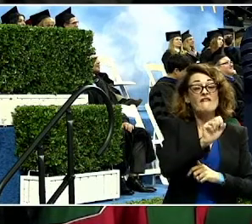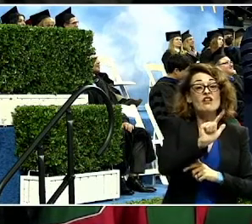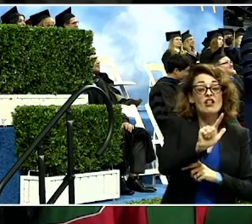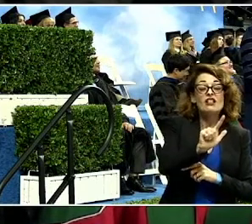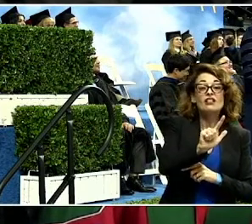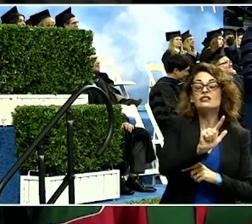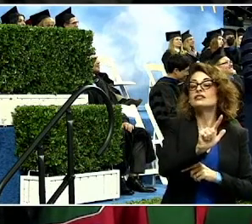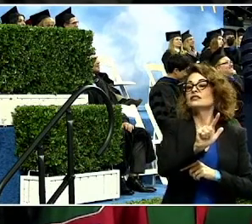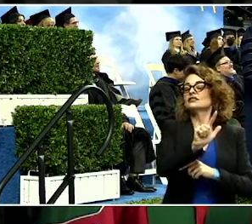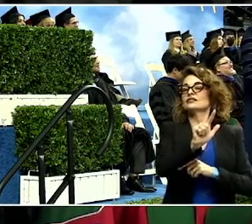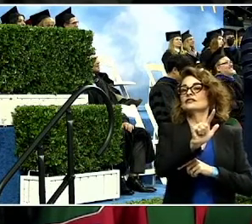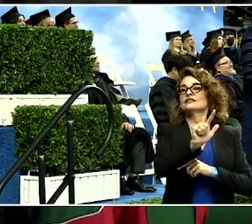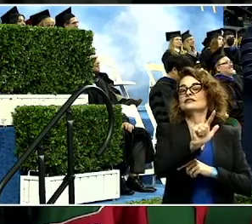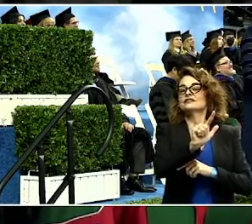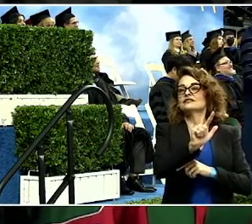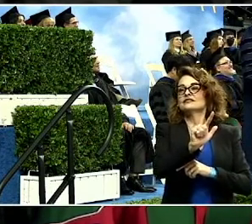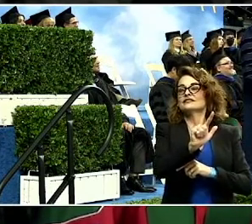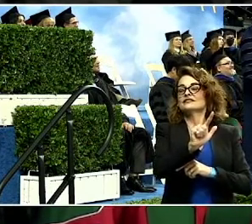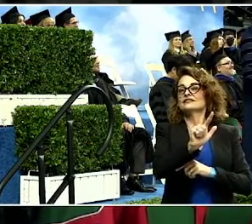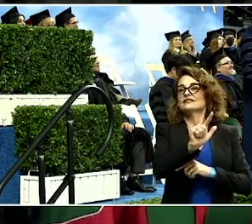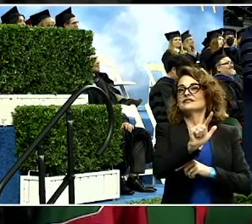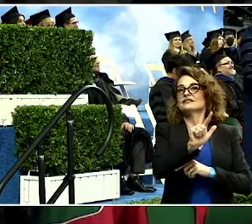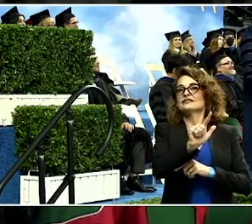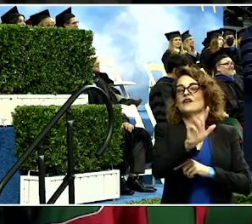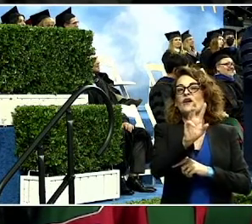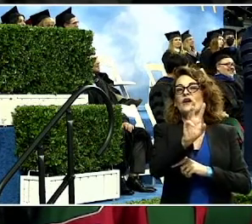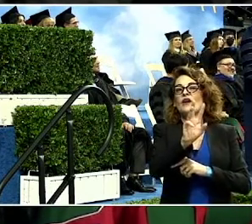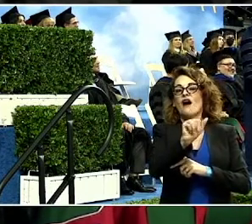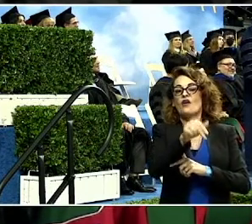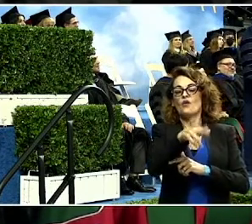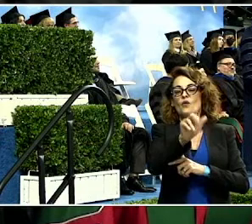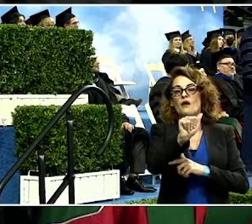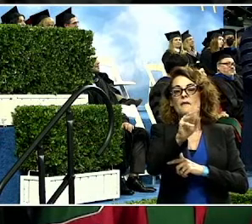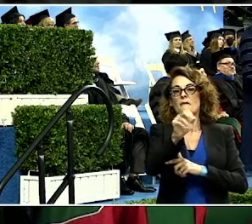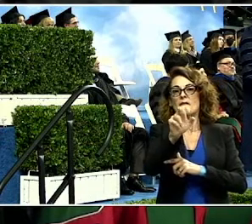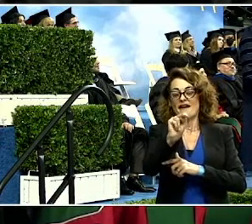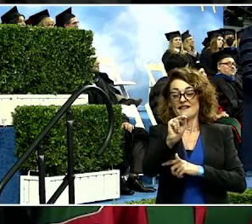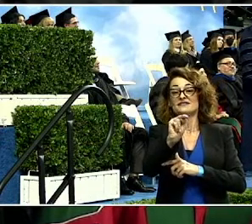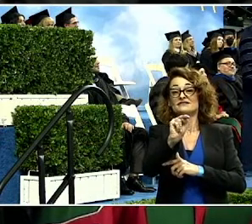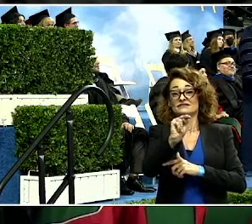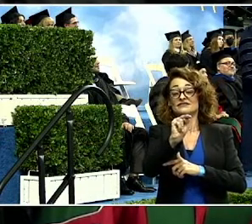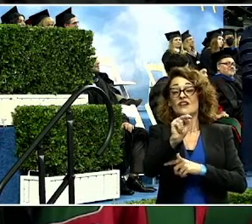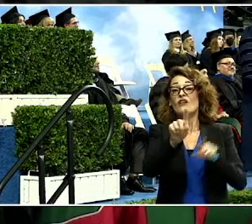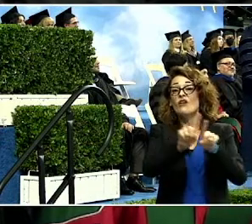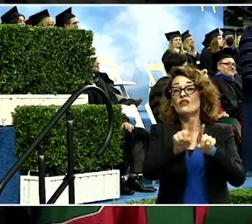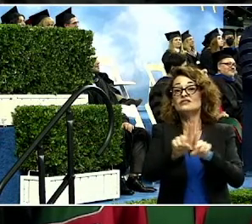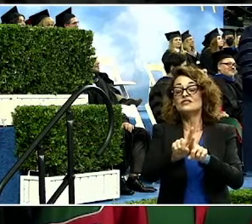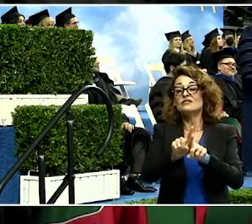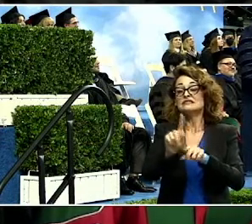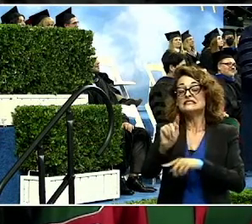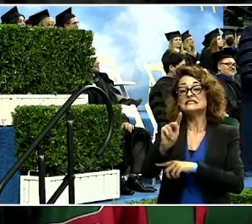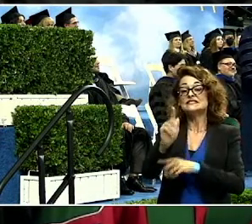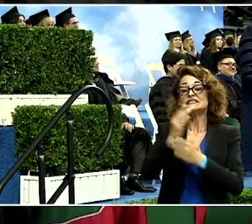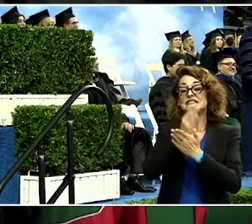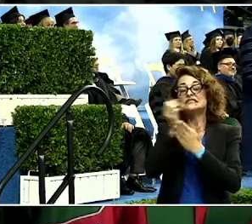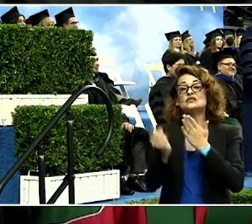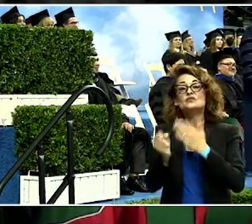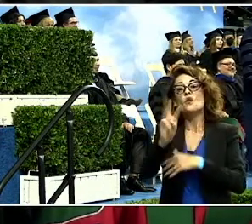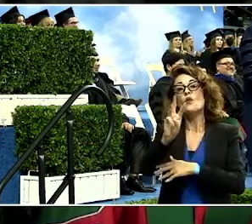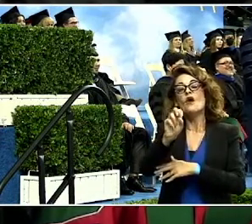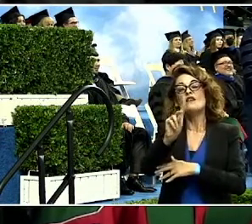in the Ant-Man and the Wasp and Aquaman franchises, as well as in the series WandaVision.